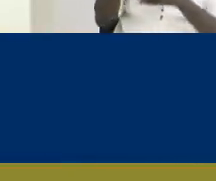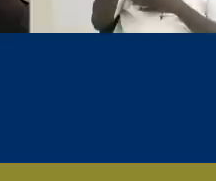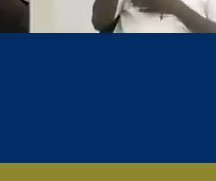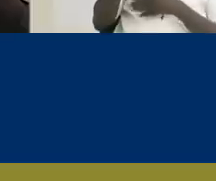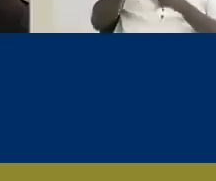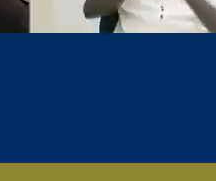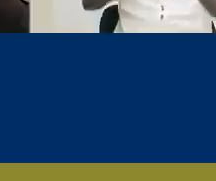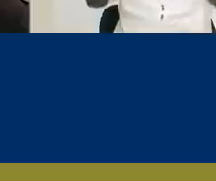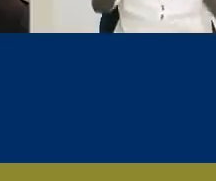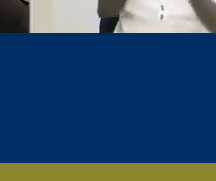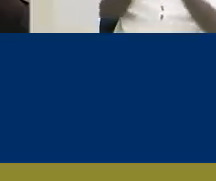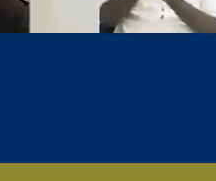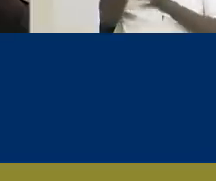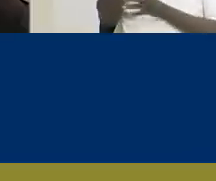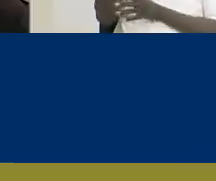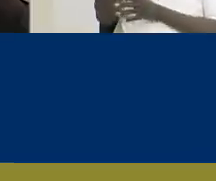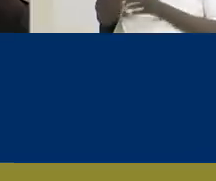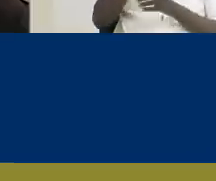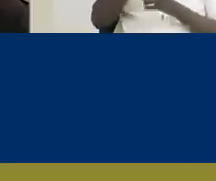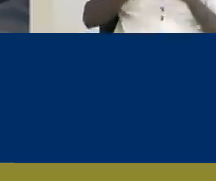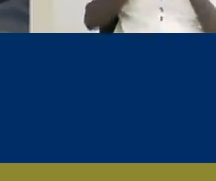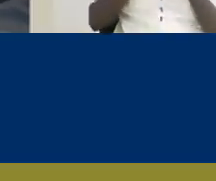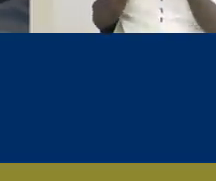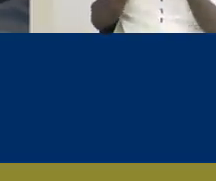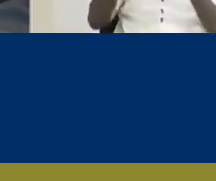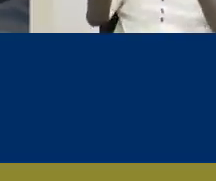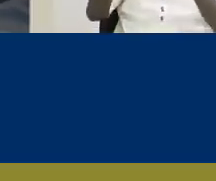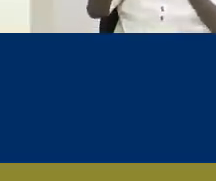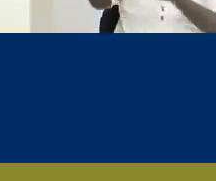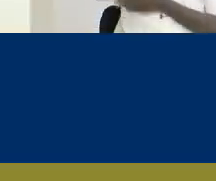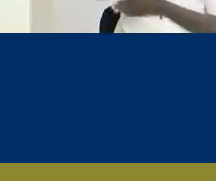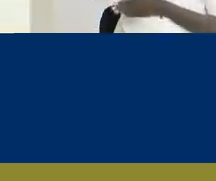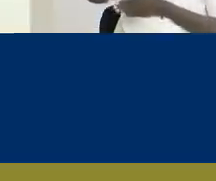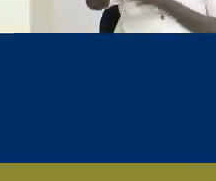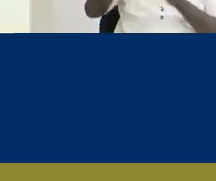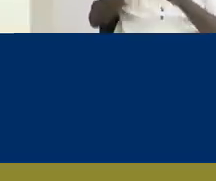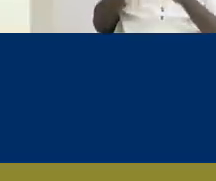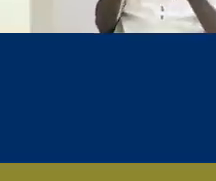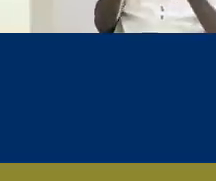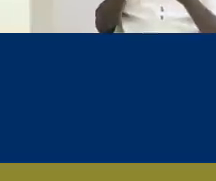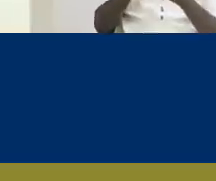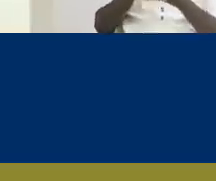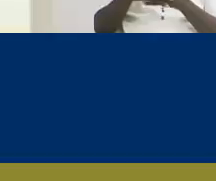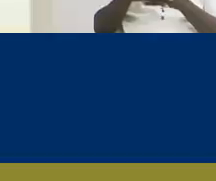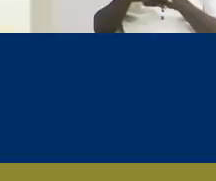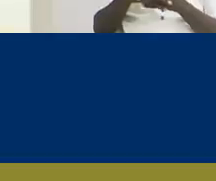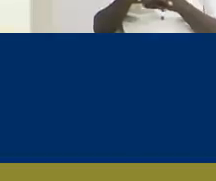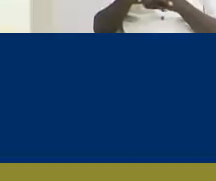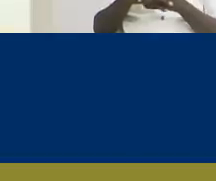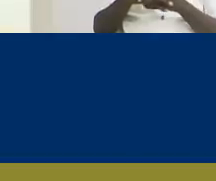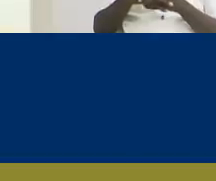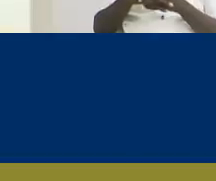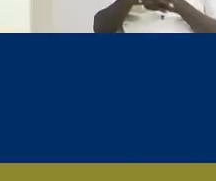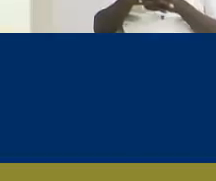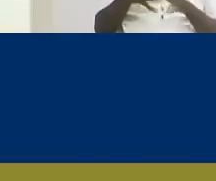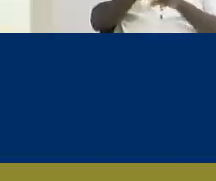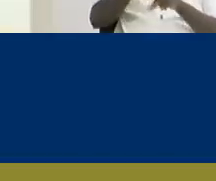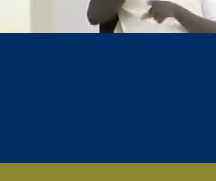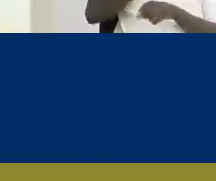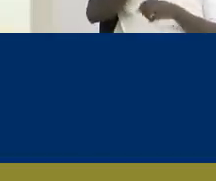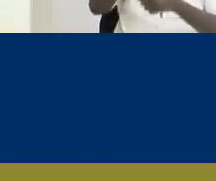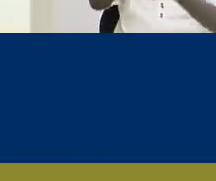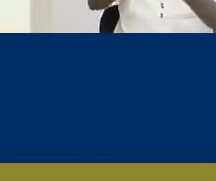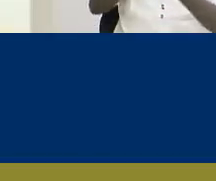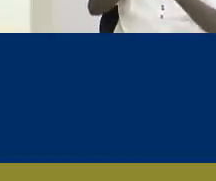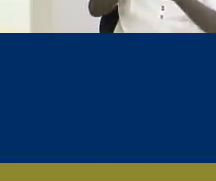we all knew of Sana's erratic behavior. But the mere fact that this threat was already